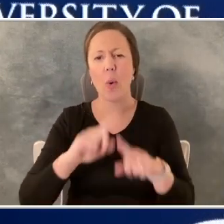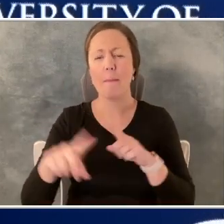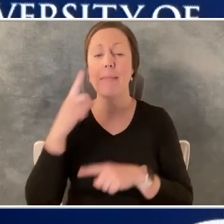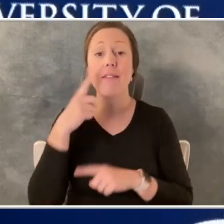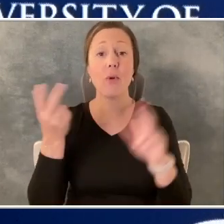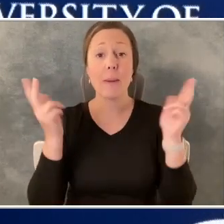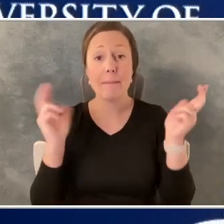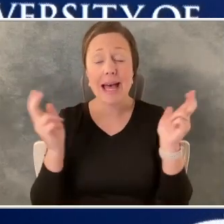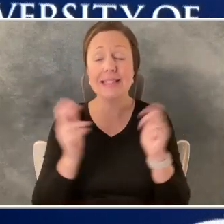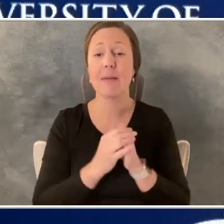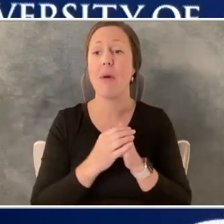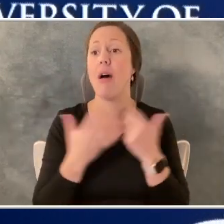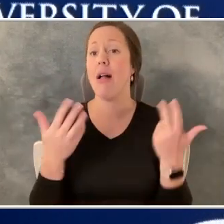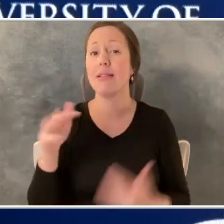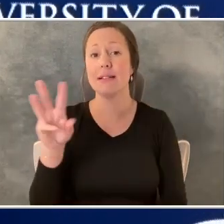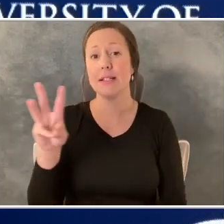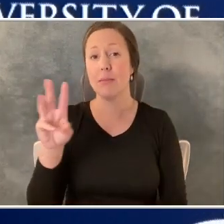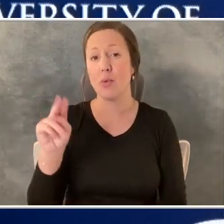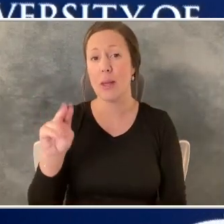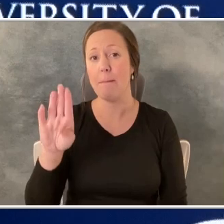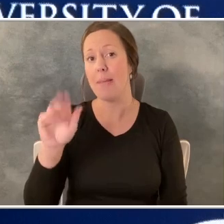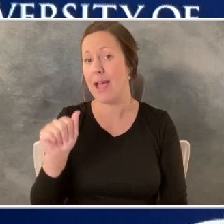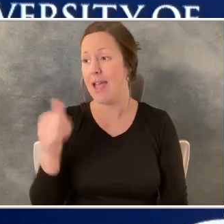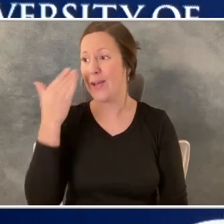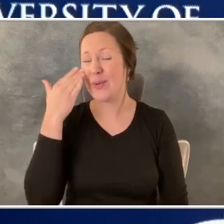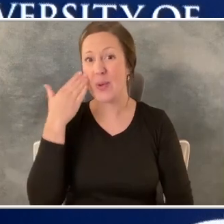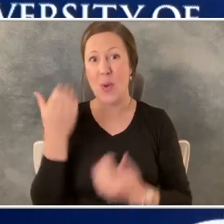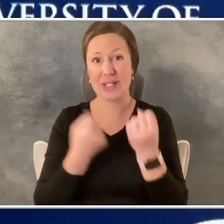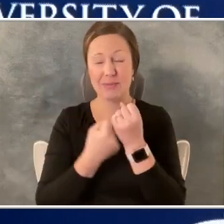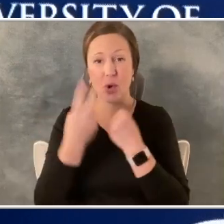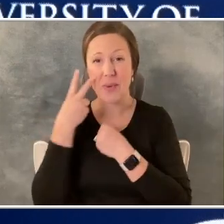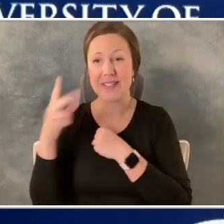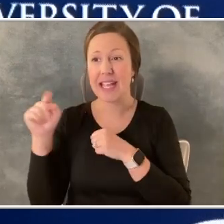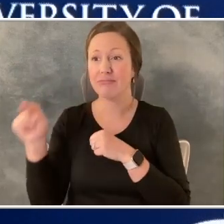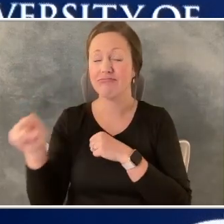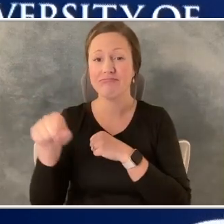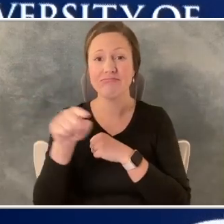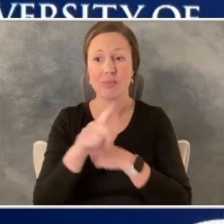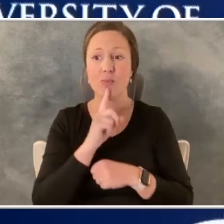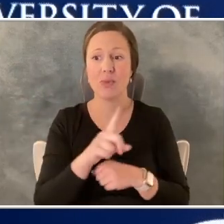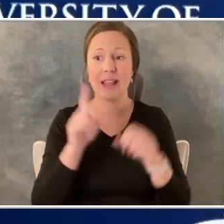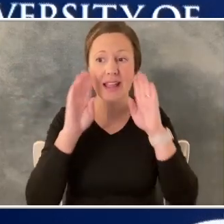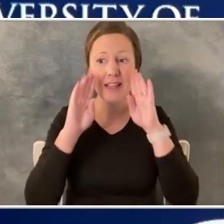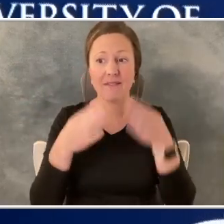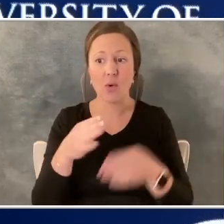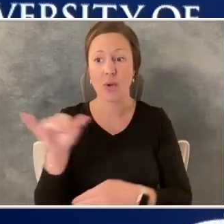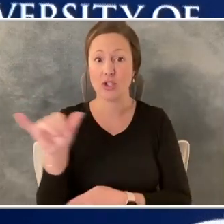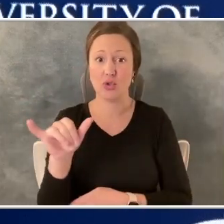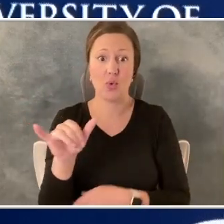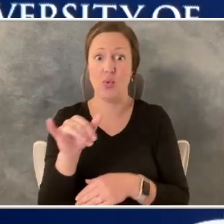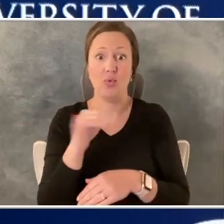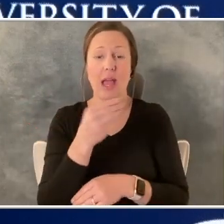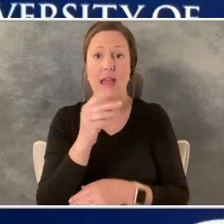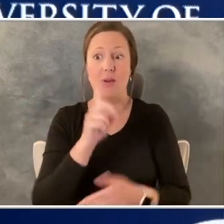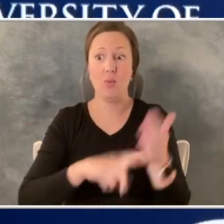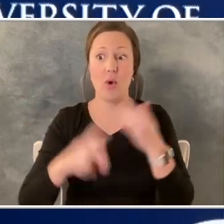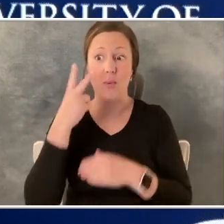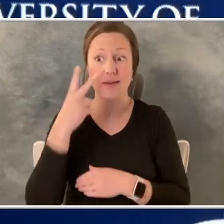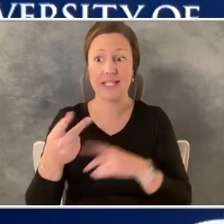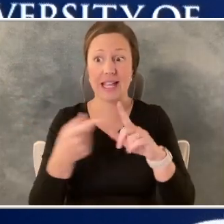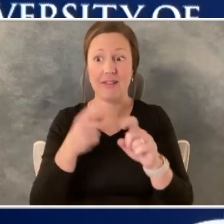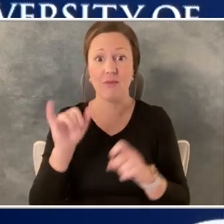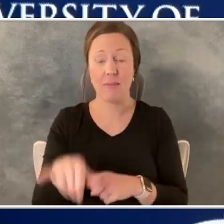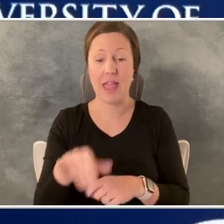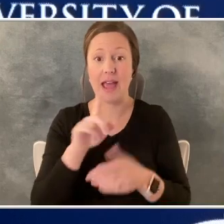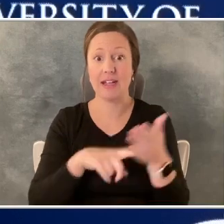the support that we've seen and the focus really. And really what we've seen come out of it is what happens when